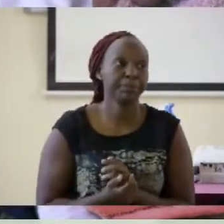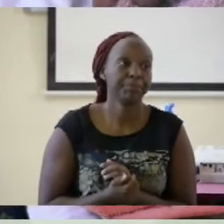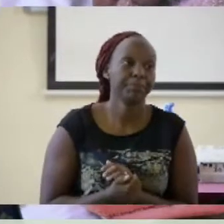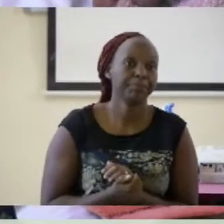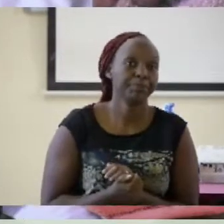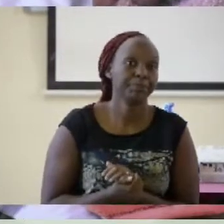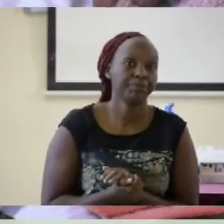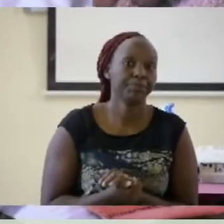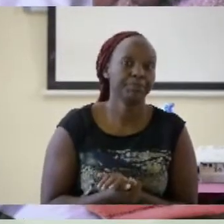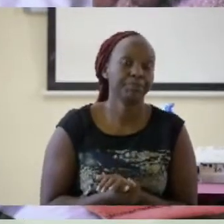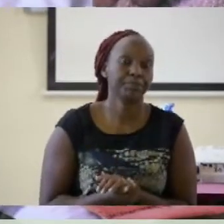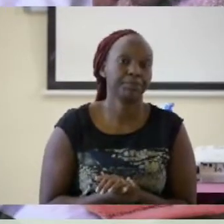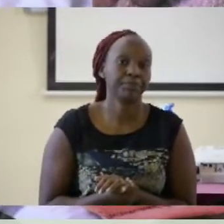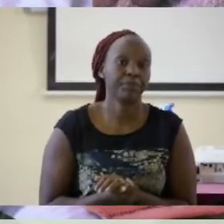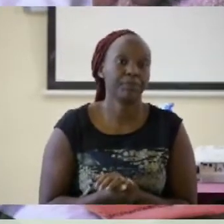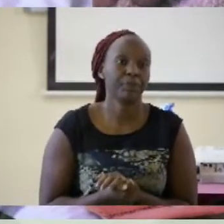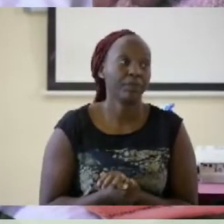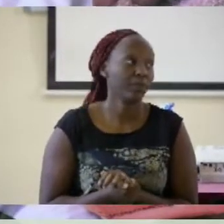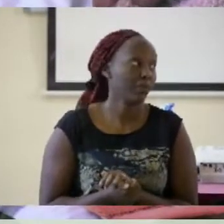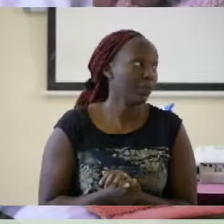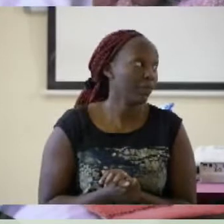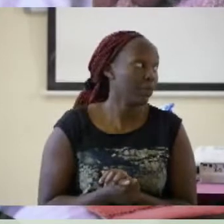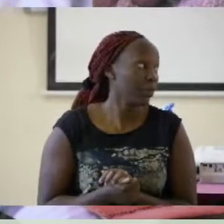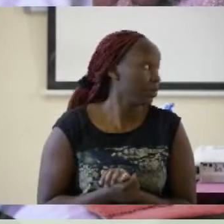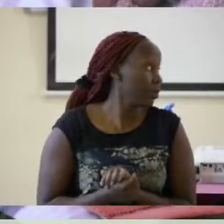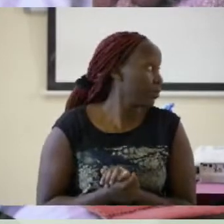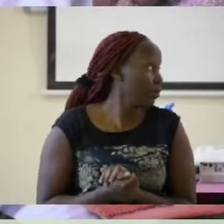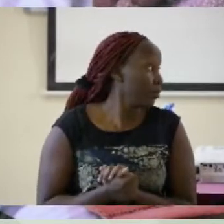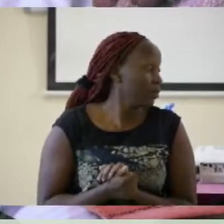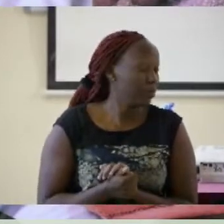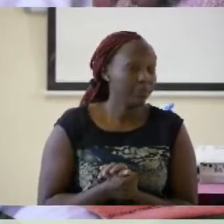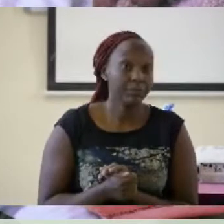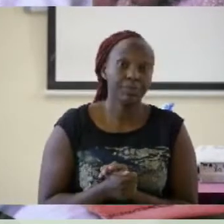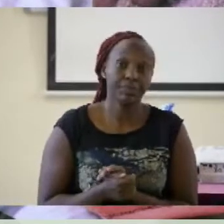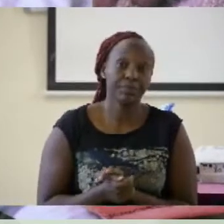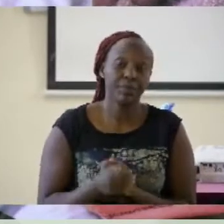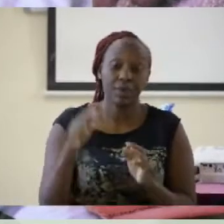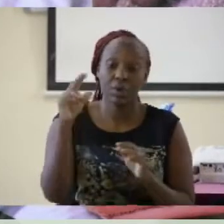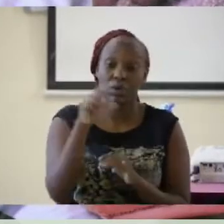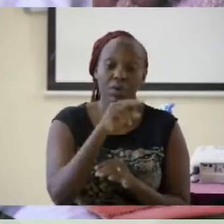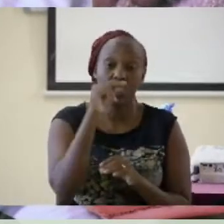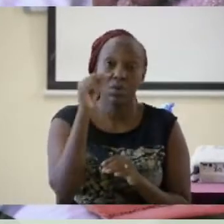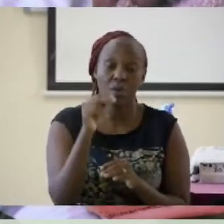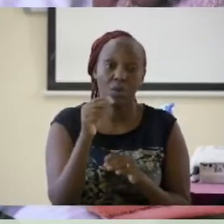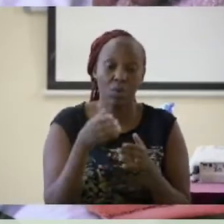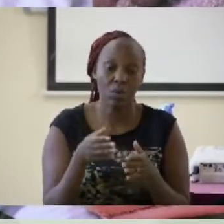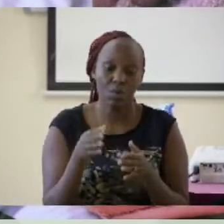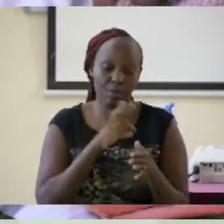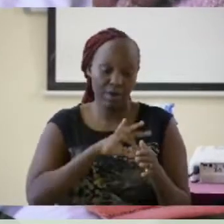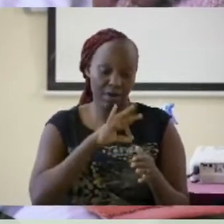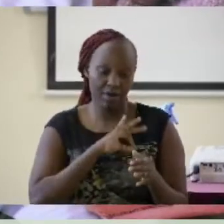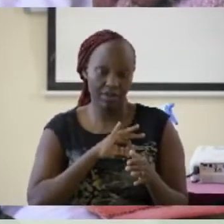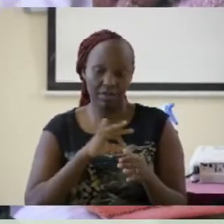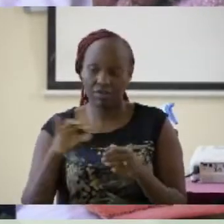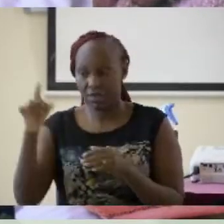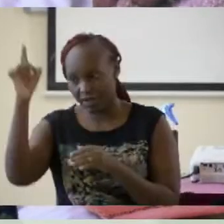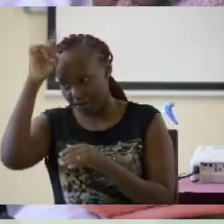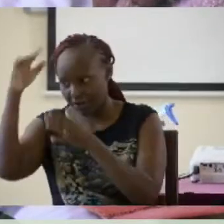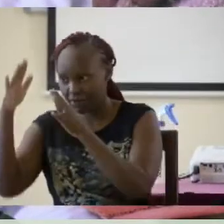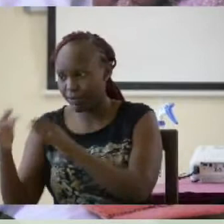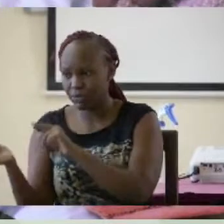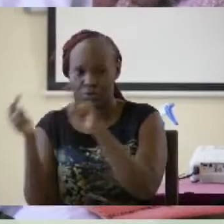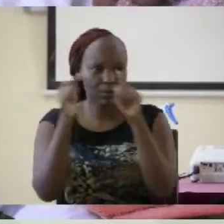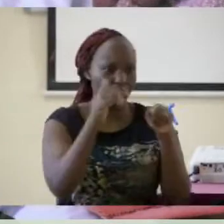So, wonderful. And another thing is there are no incentives for the rural person to come to